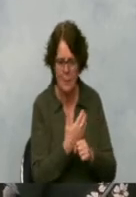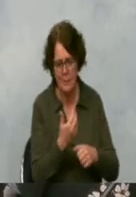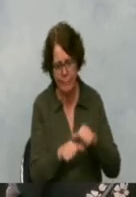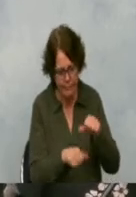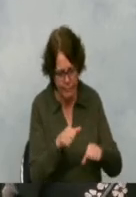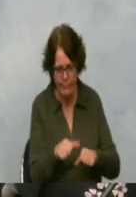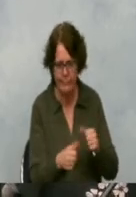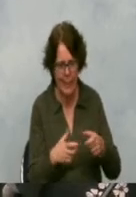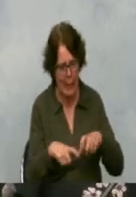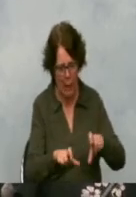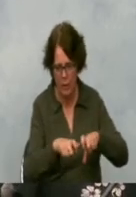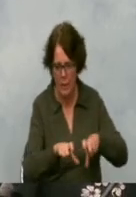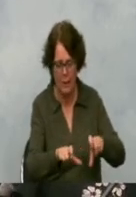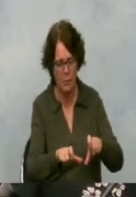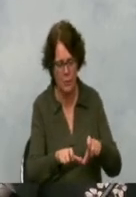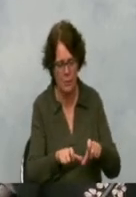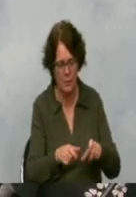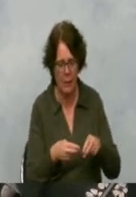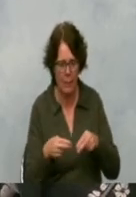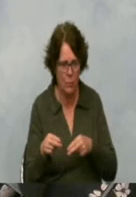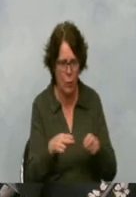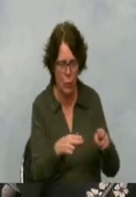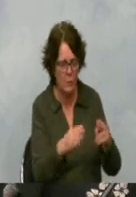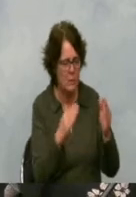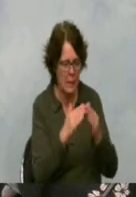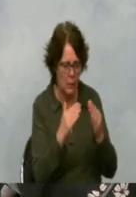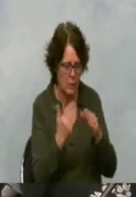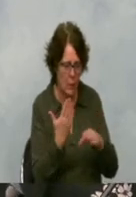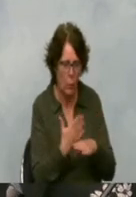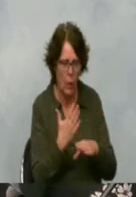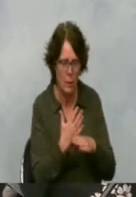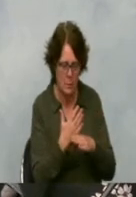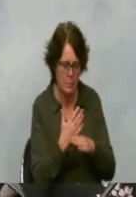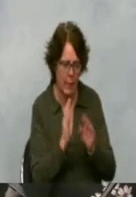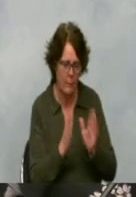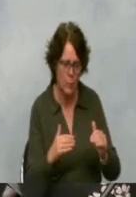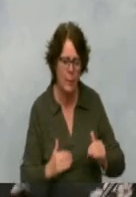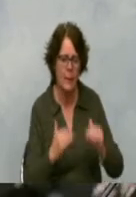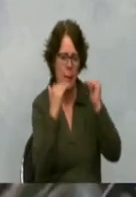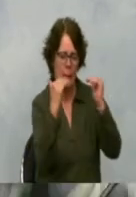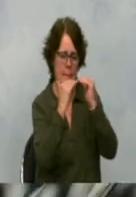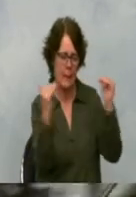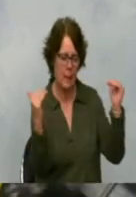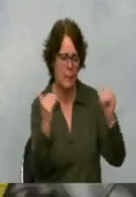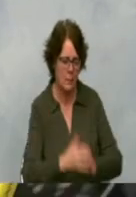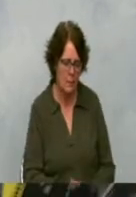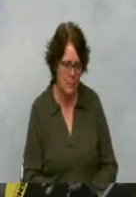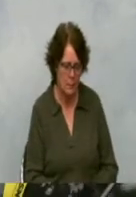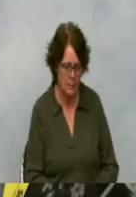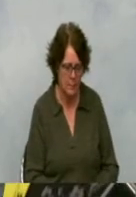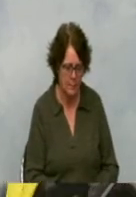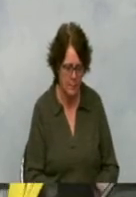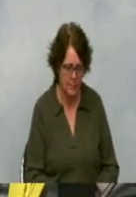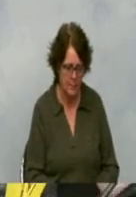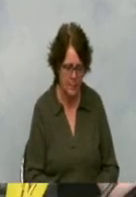carried out and the roads and housing works are to a high standard. Thanks.